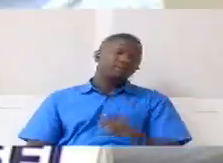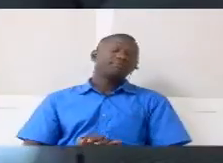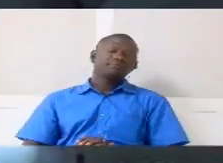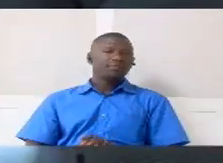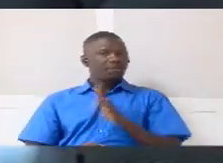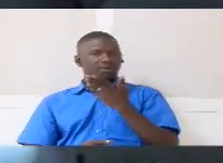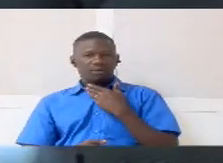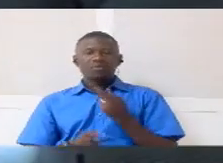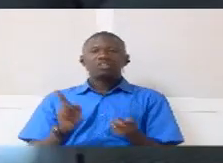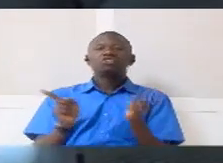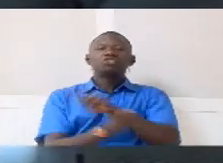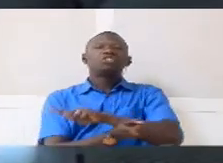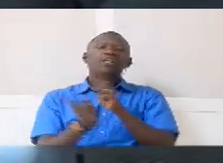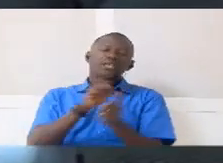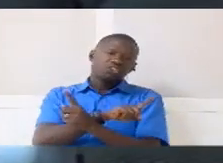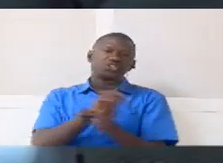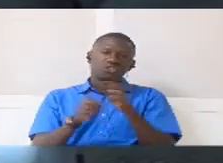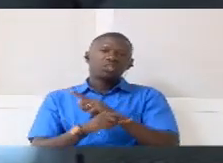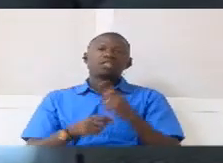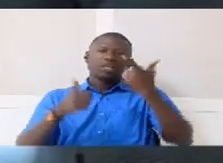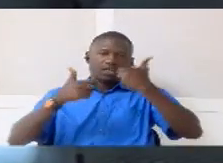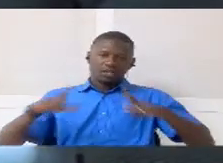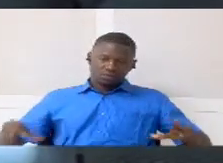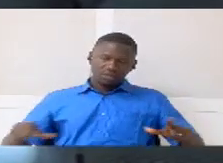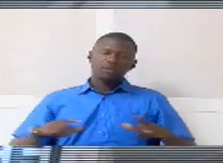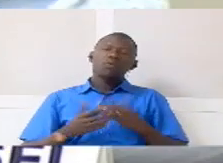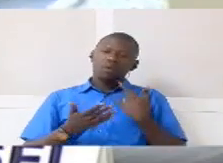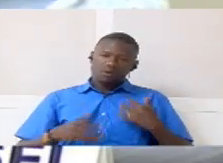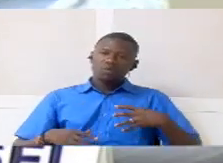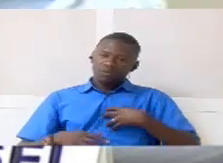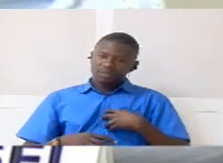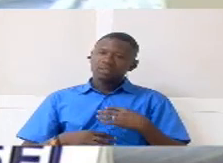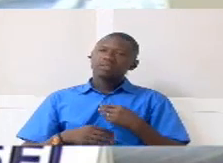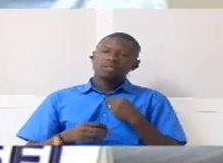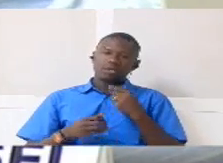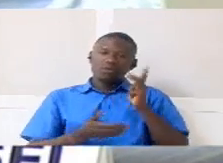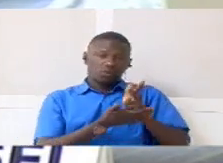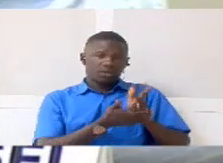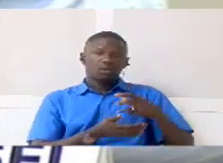languages whenever the witness intends to speak in the English language.